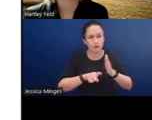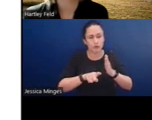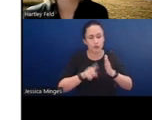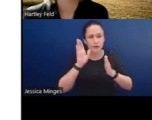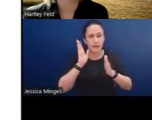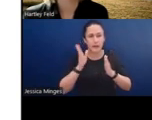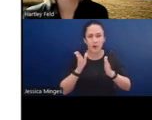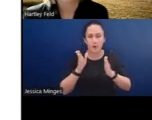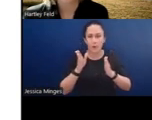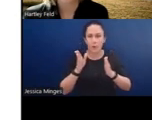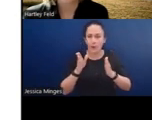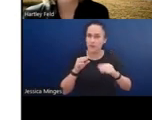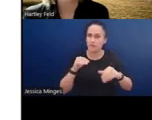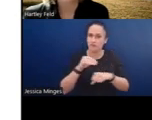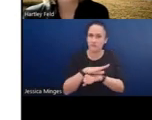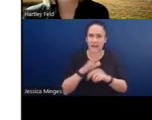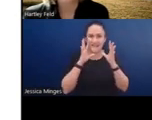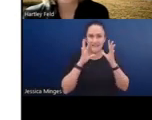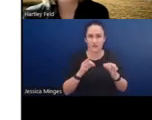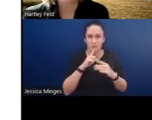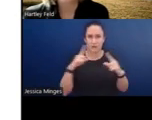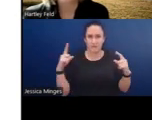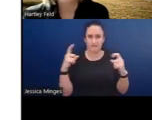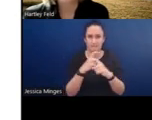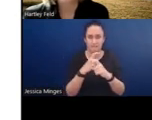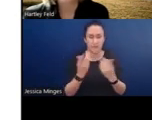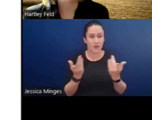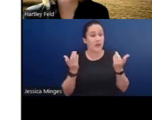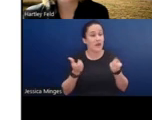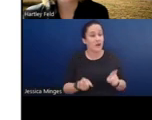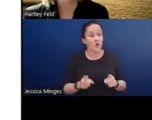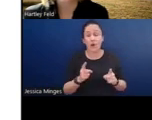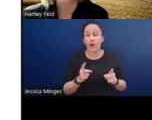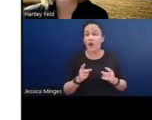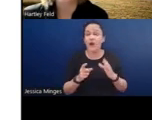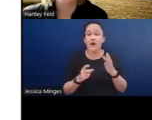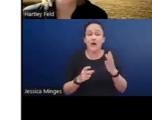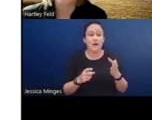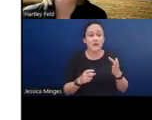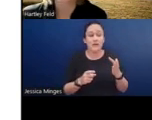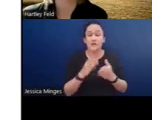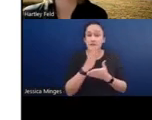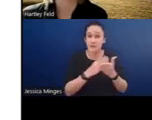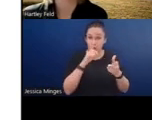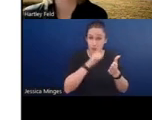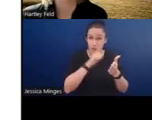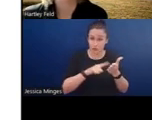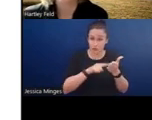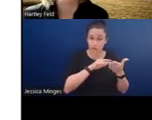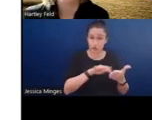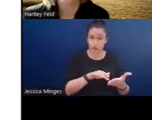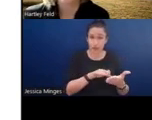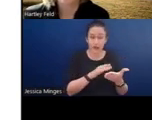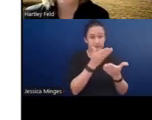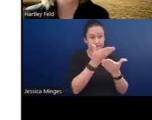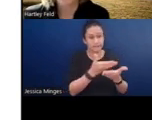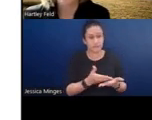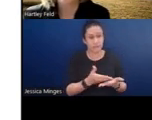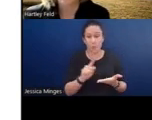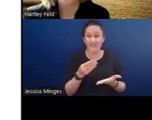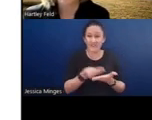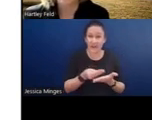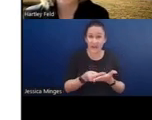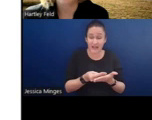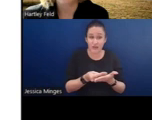decisions rather complicated. So what happens, there are some research studies where financial incentives